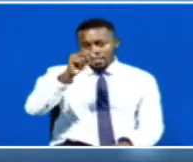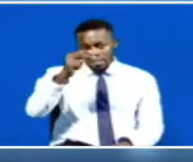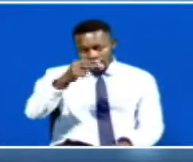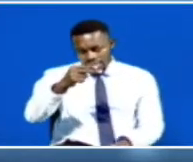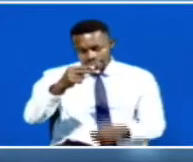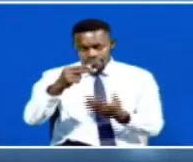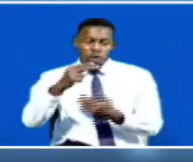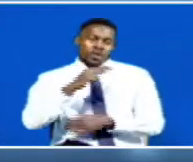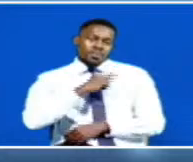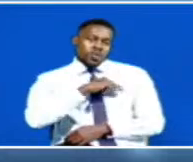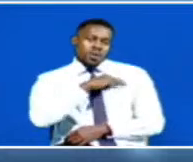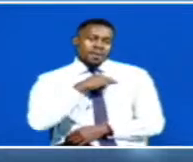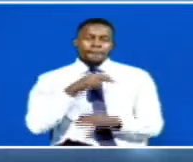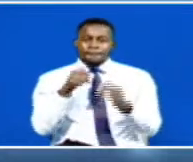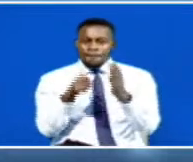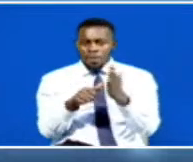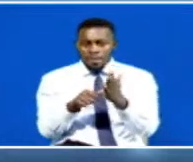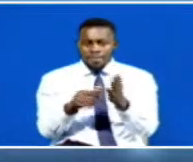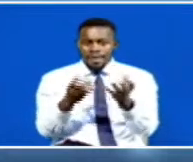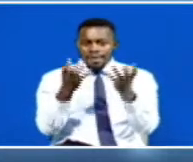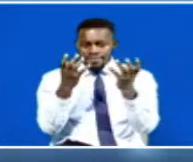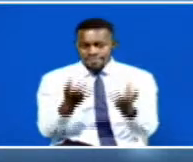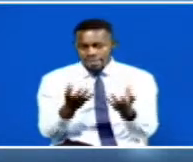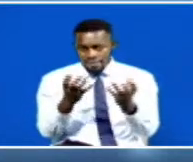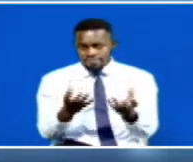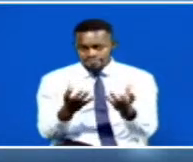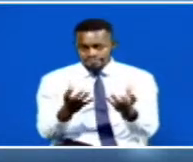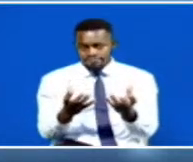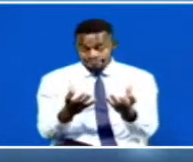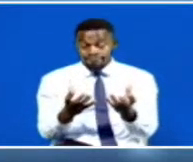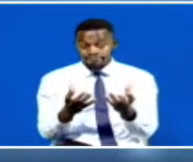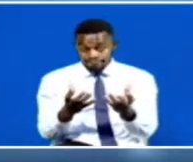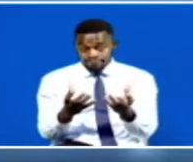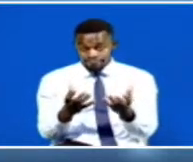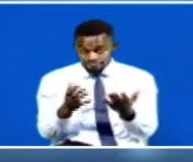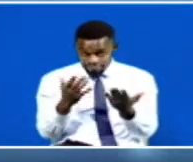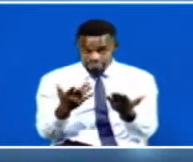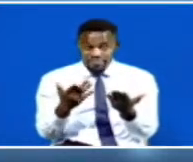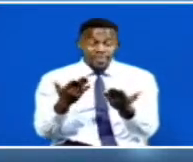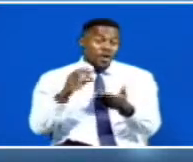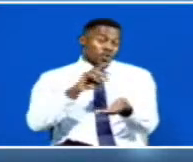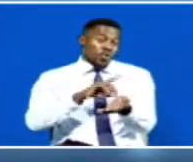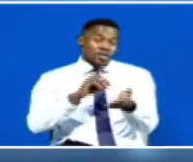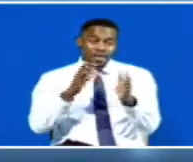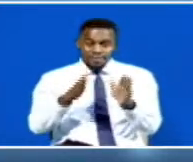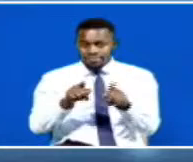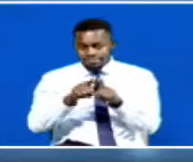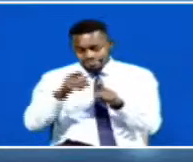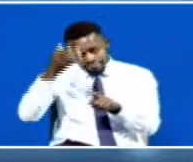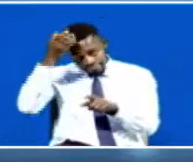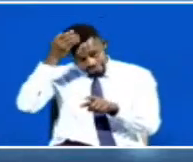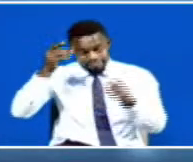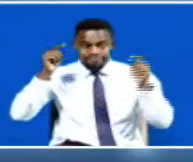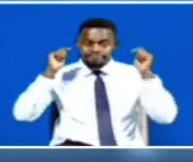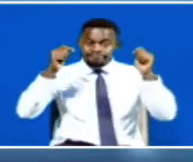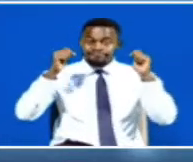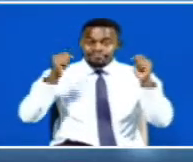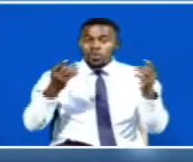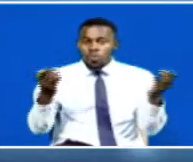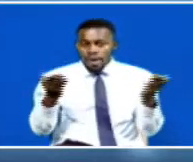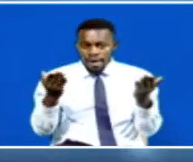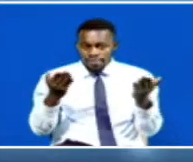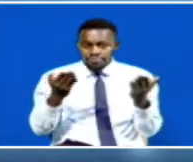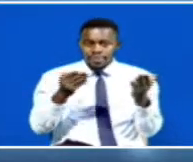by health workers and cleaners. The workers poured out onto the Kakamega Highway claiming they haven't been paid for the last